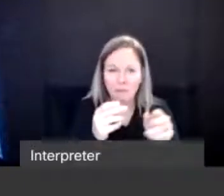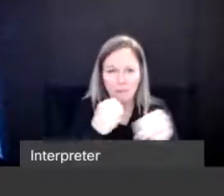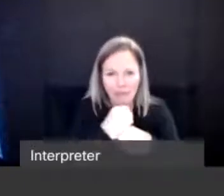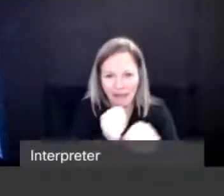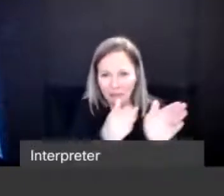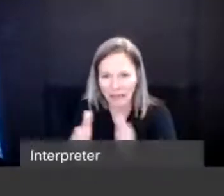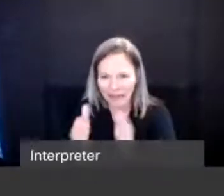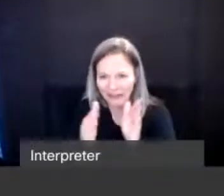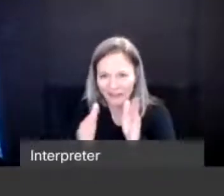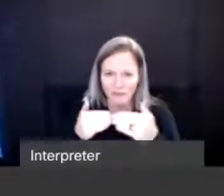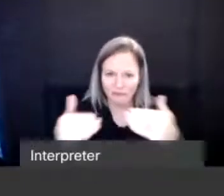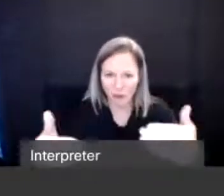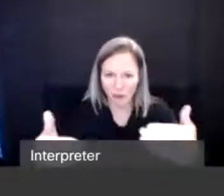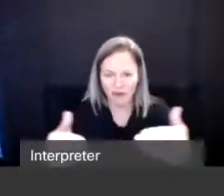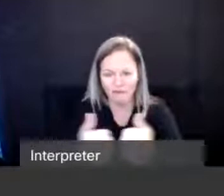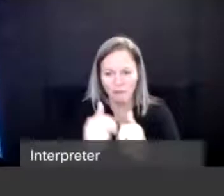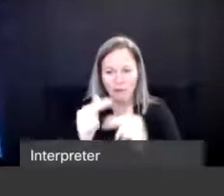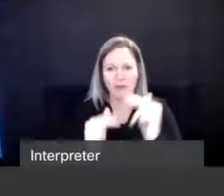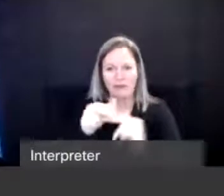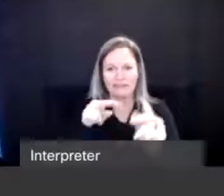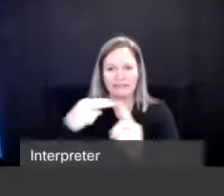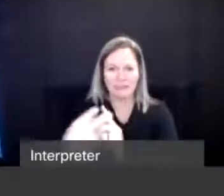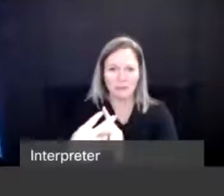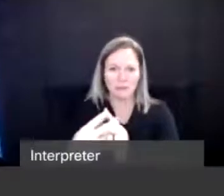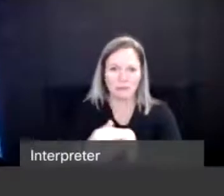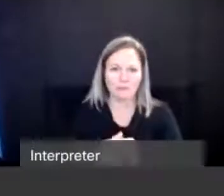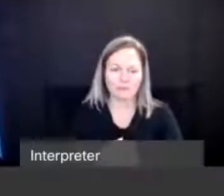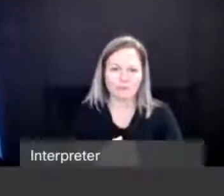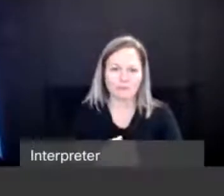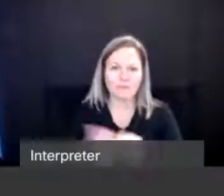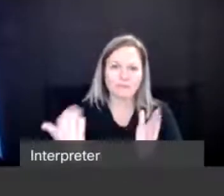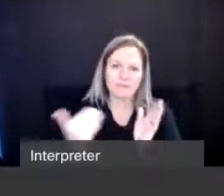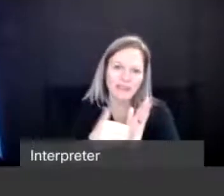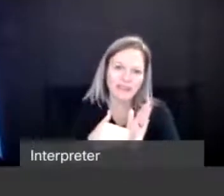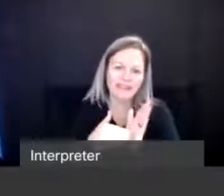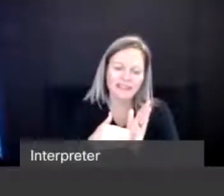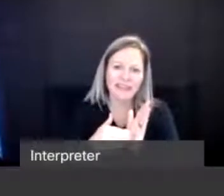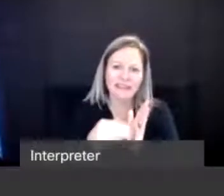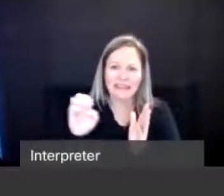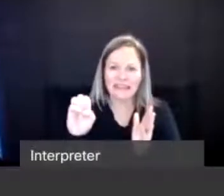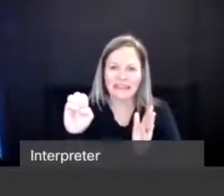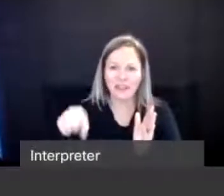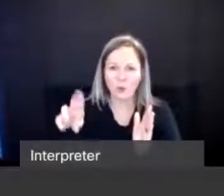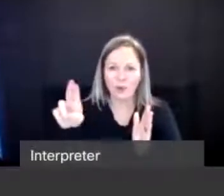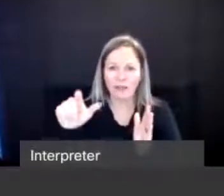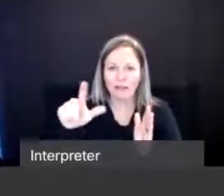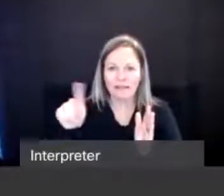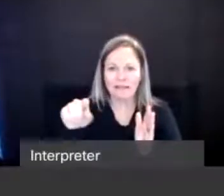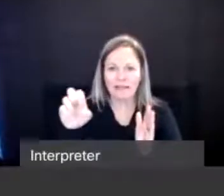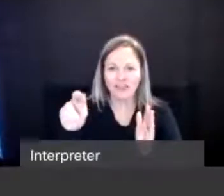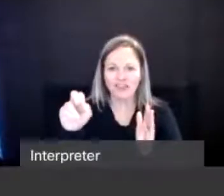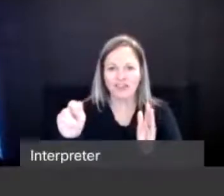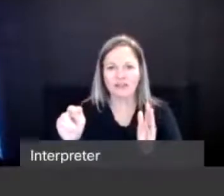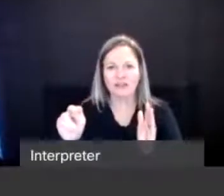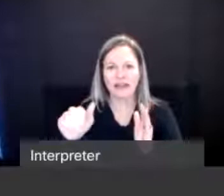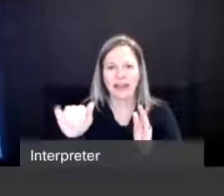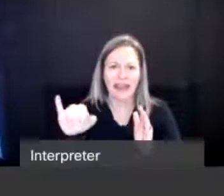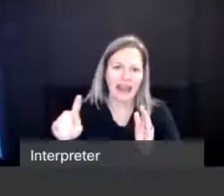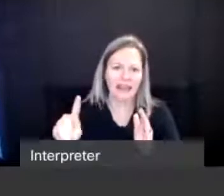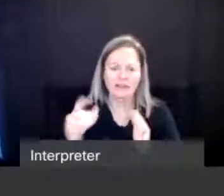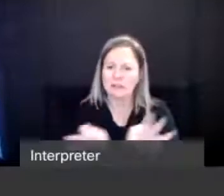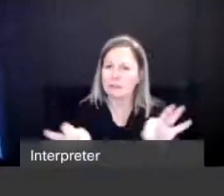to move forward with from a building standpoint. So again, that equalization aid is so very important to us,